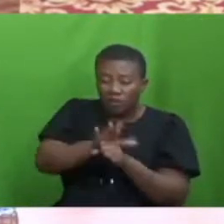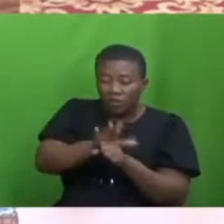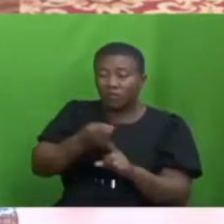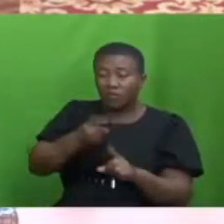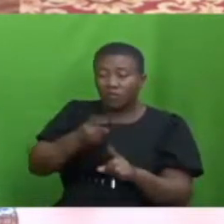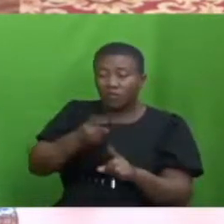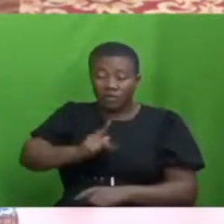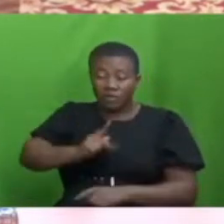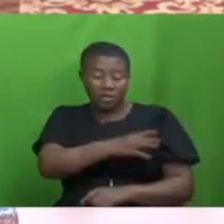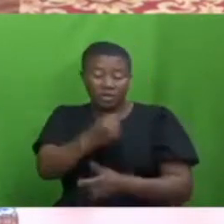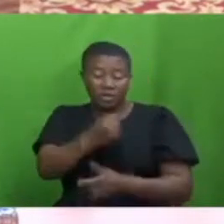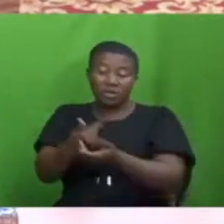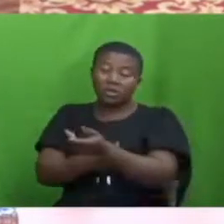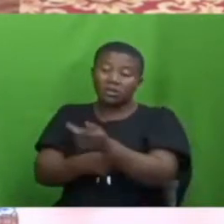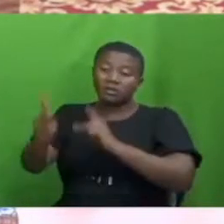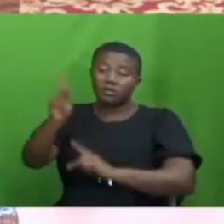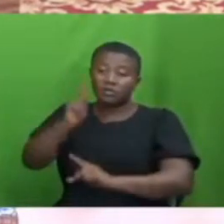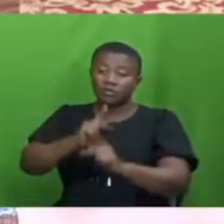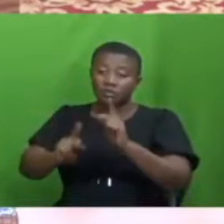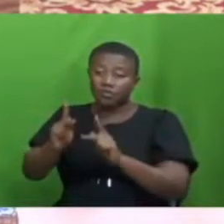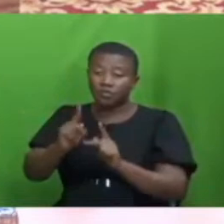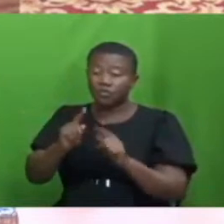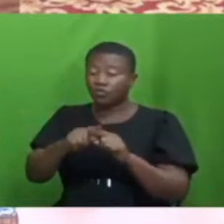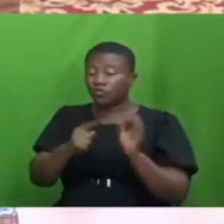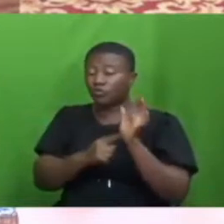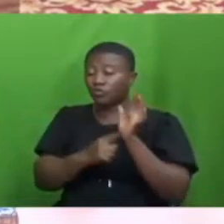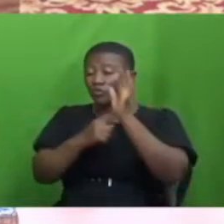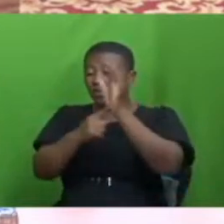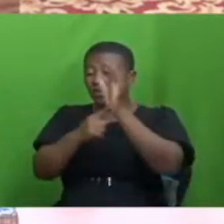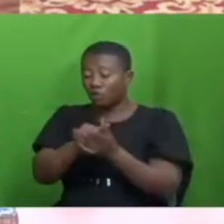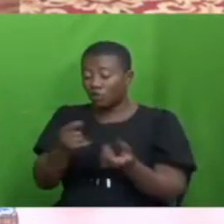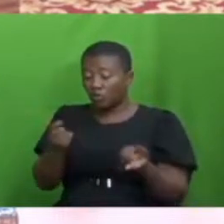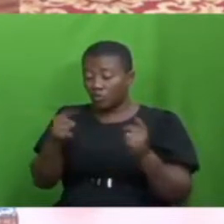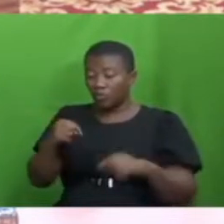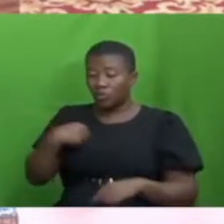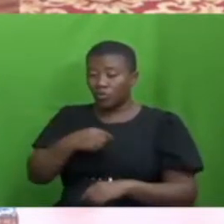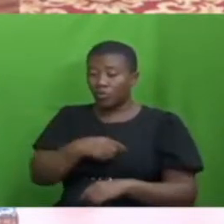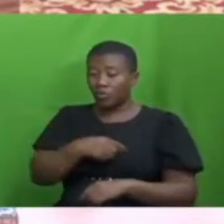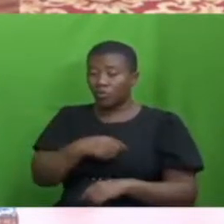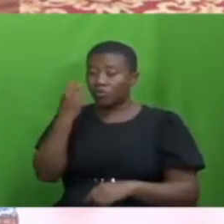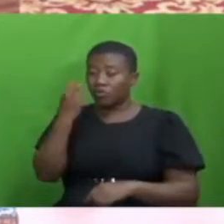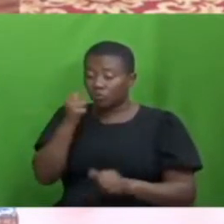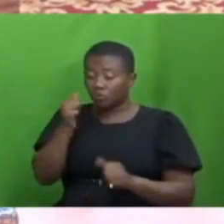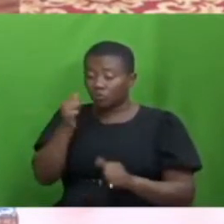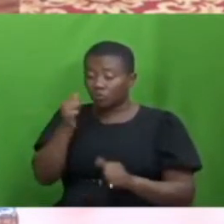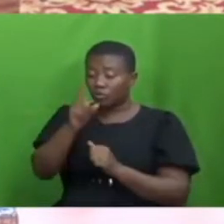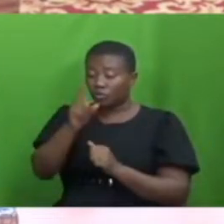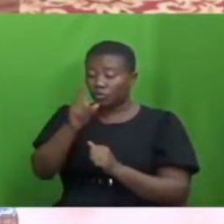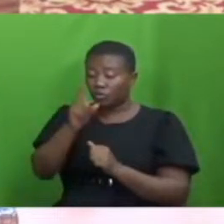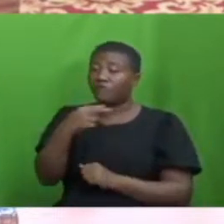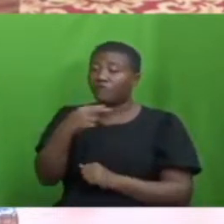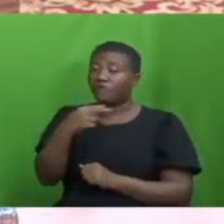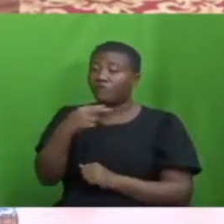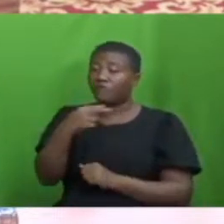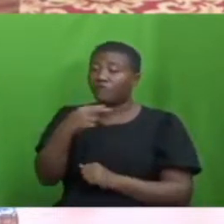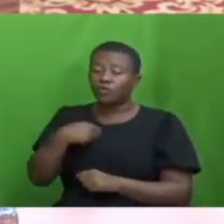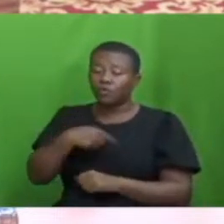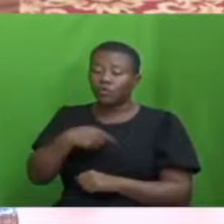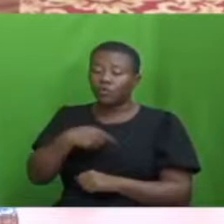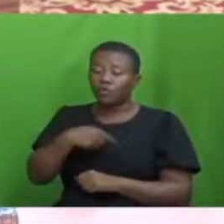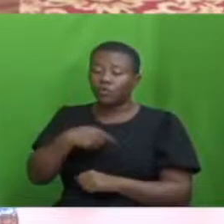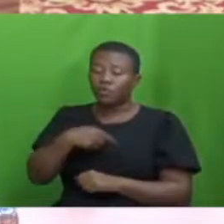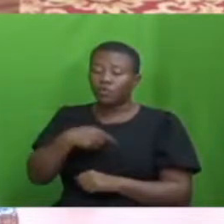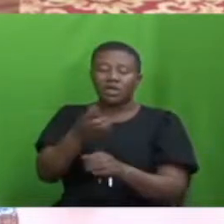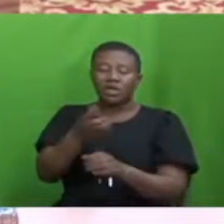the Ghanaian people. It demonstrates that when we speak with one voice, we can achieve what we set our minds to